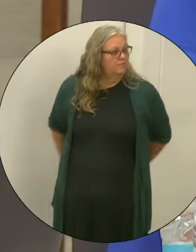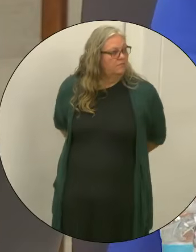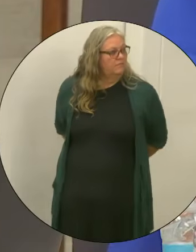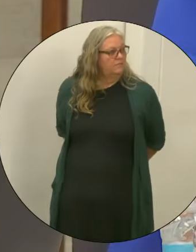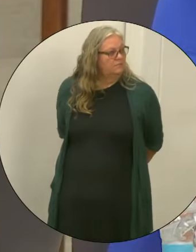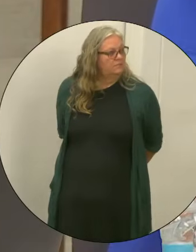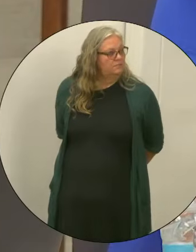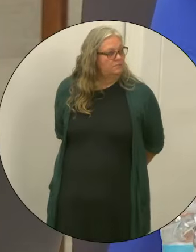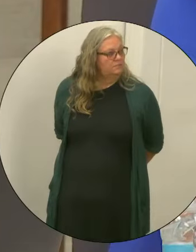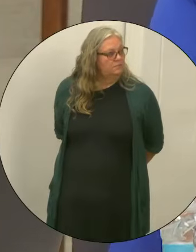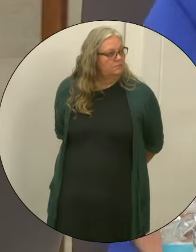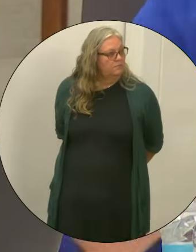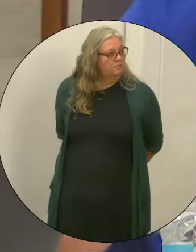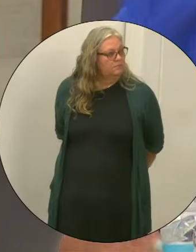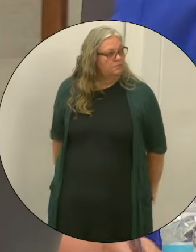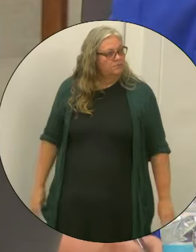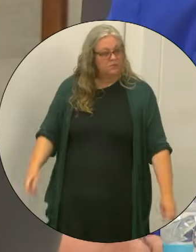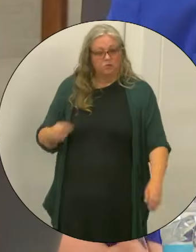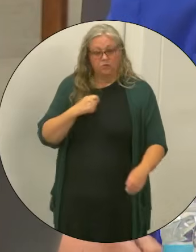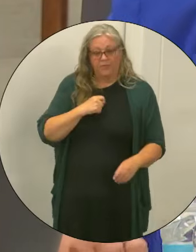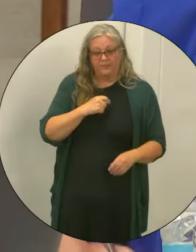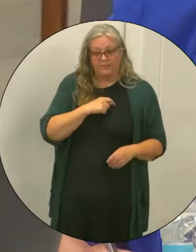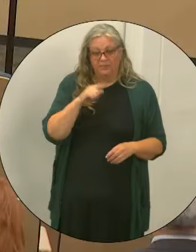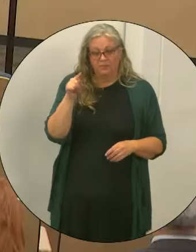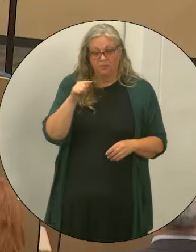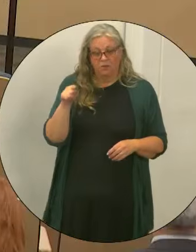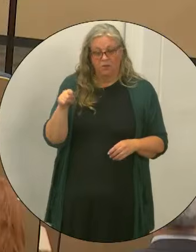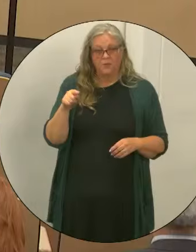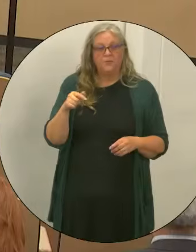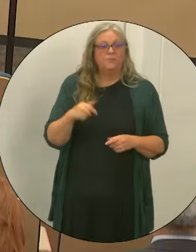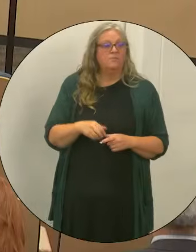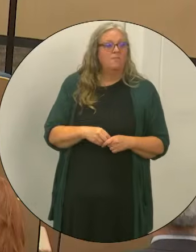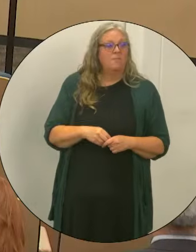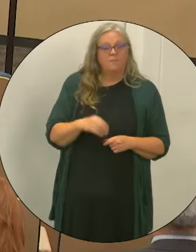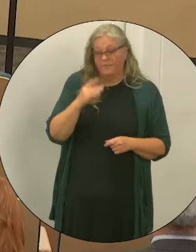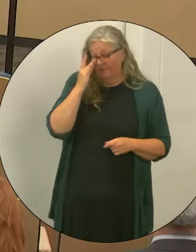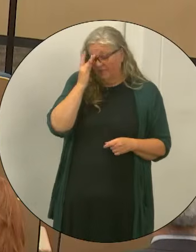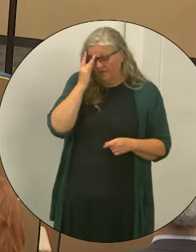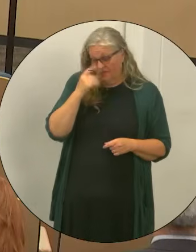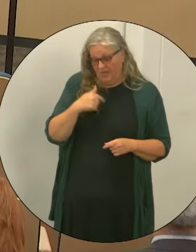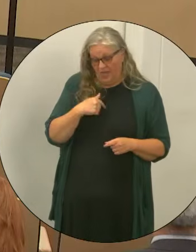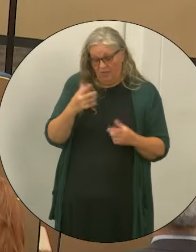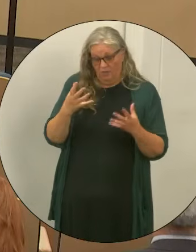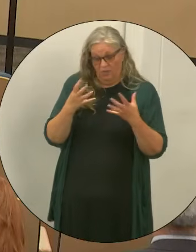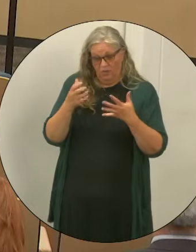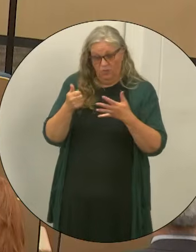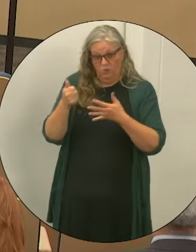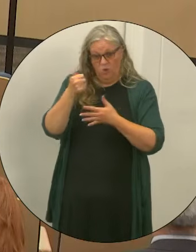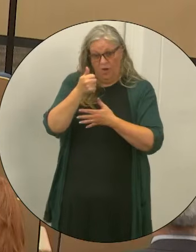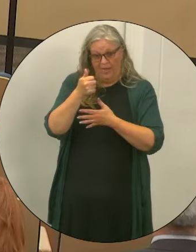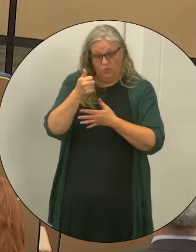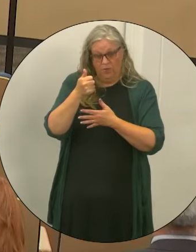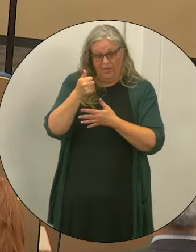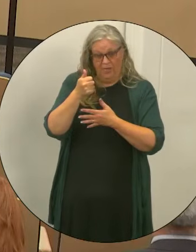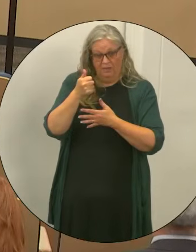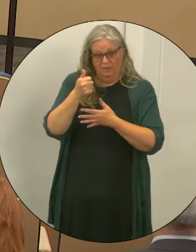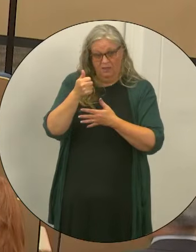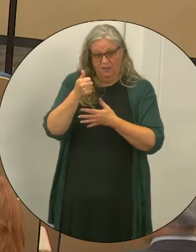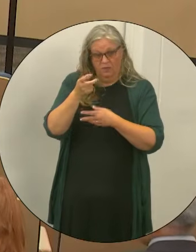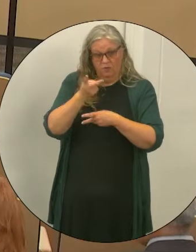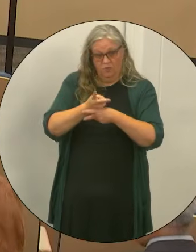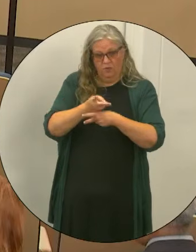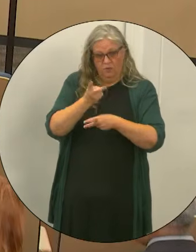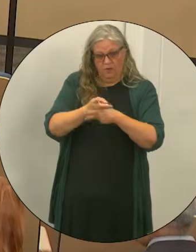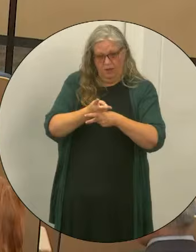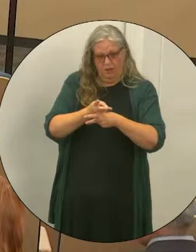Trustee Zamora. Thank you, Madam President. I would like to prioritize retain local control